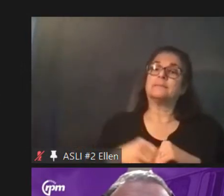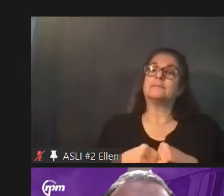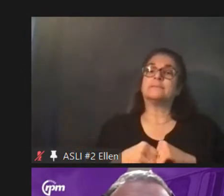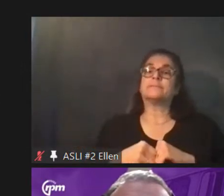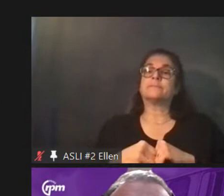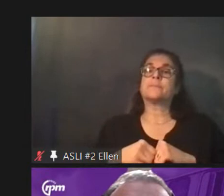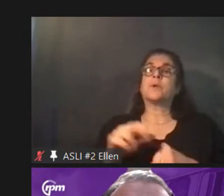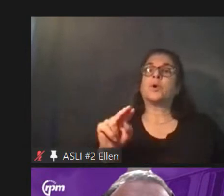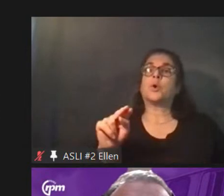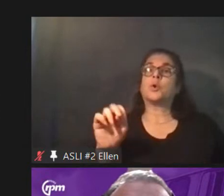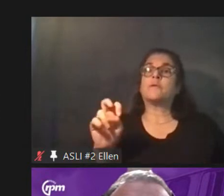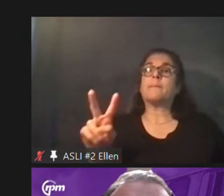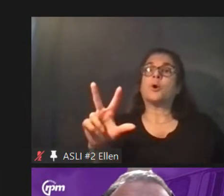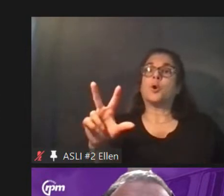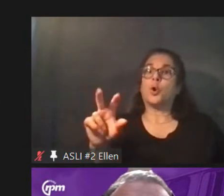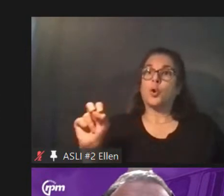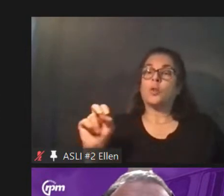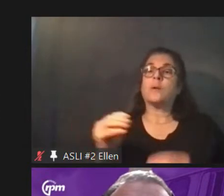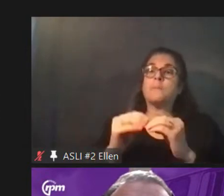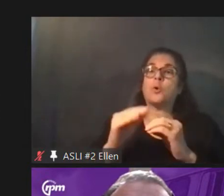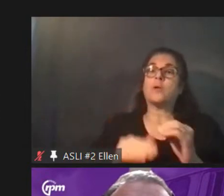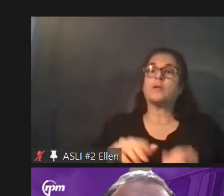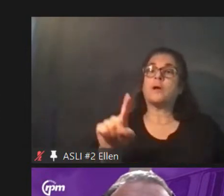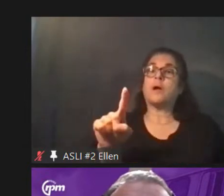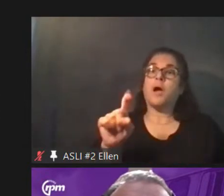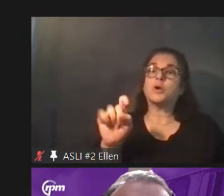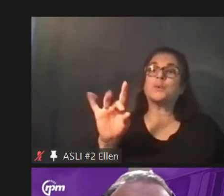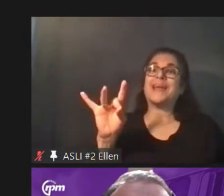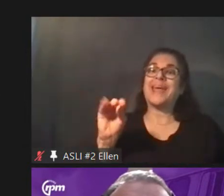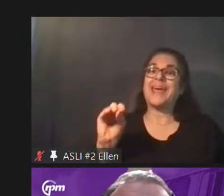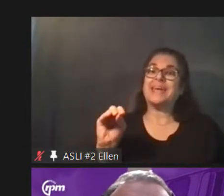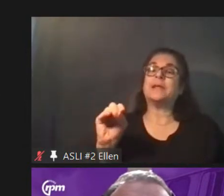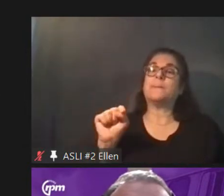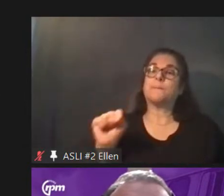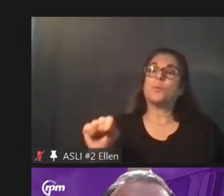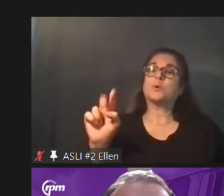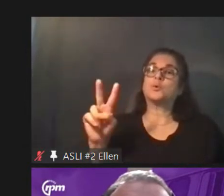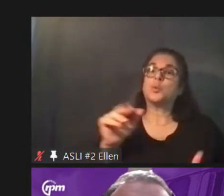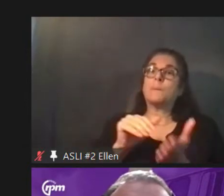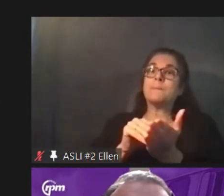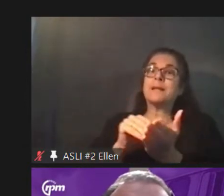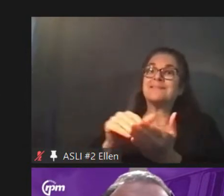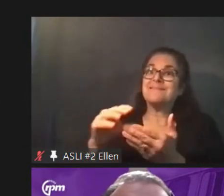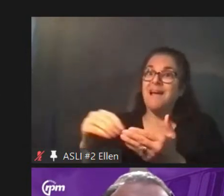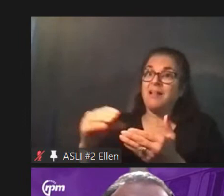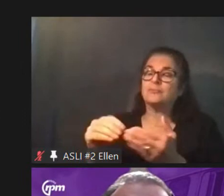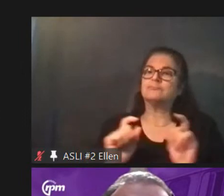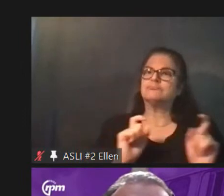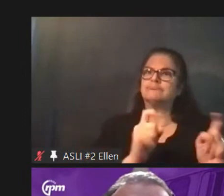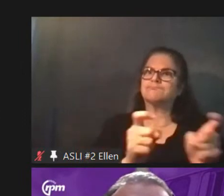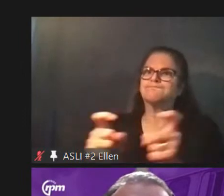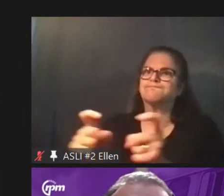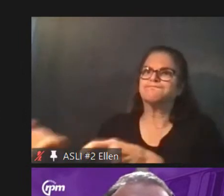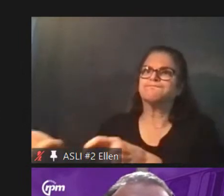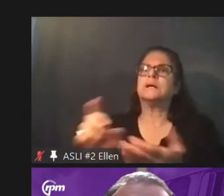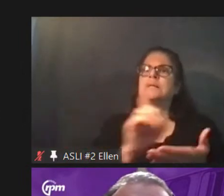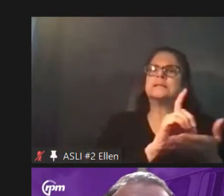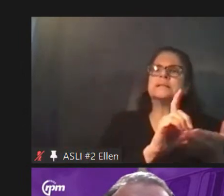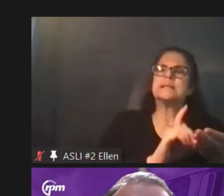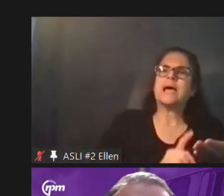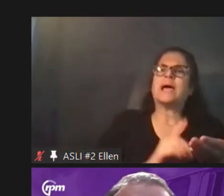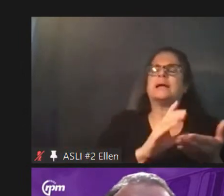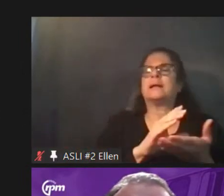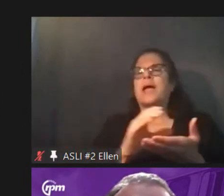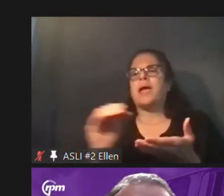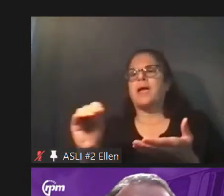over $180.2 million have been awarded between the design and construction packages to 71